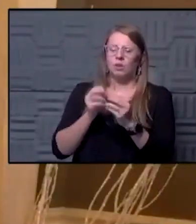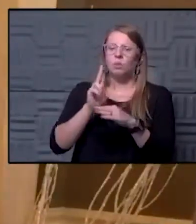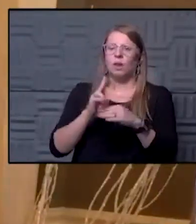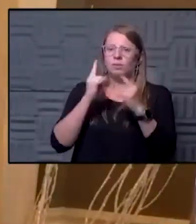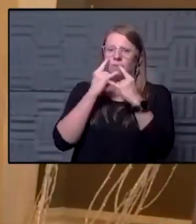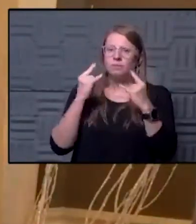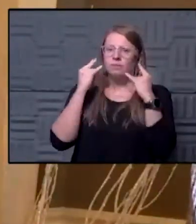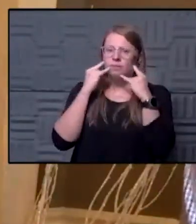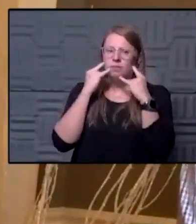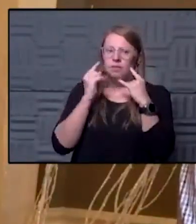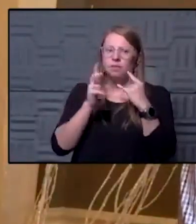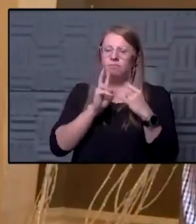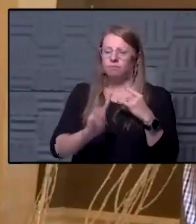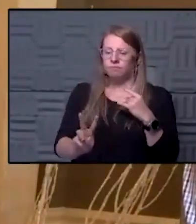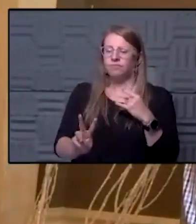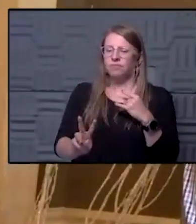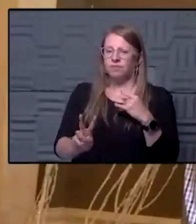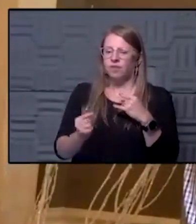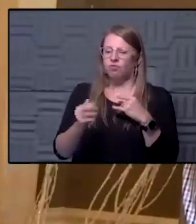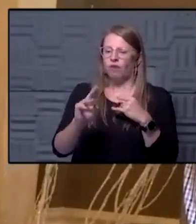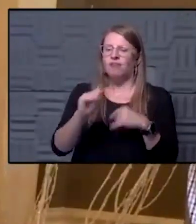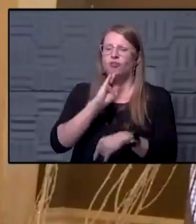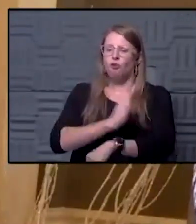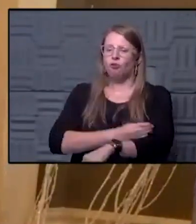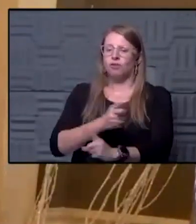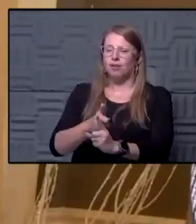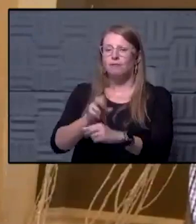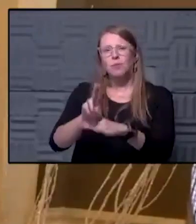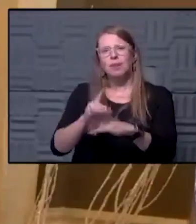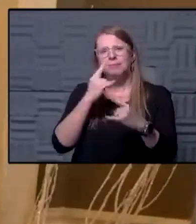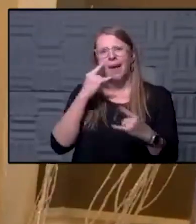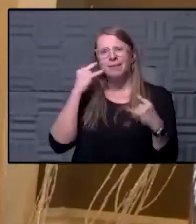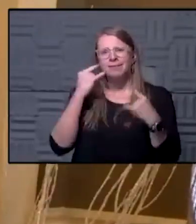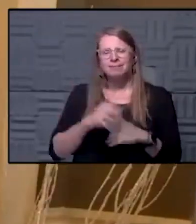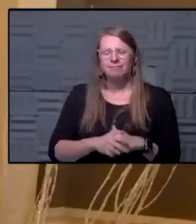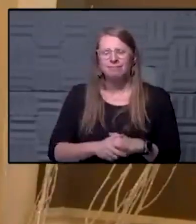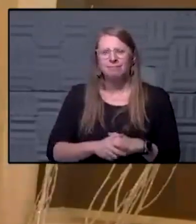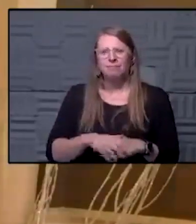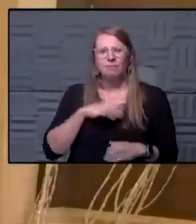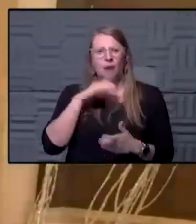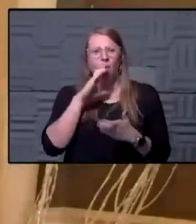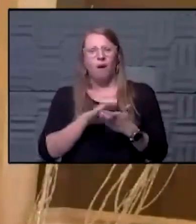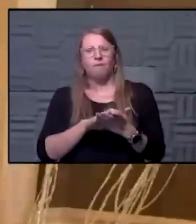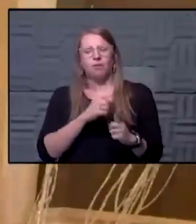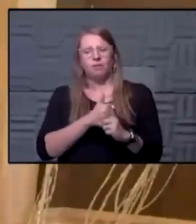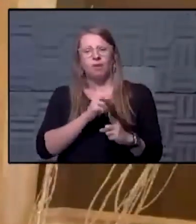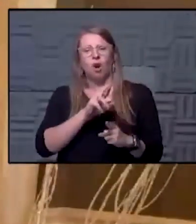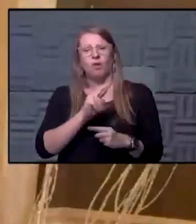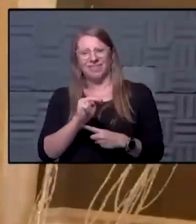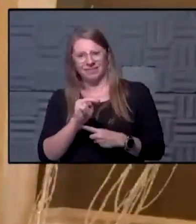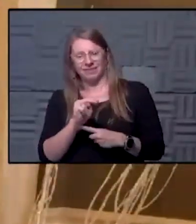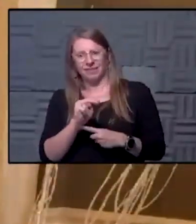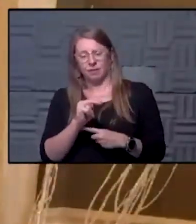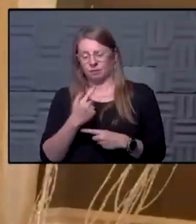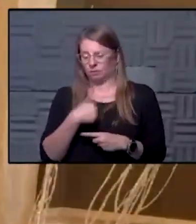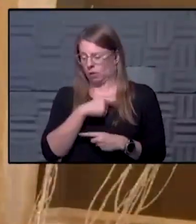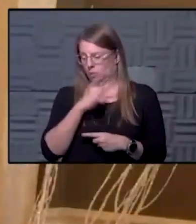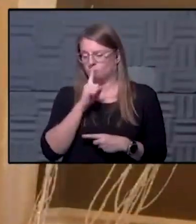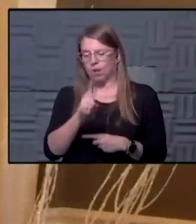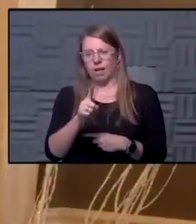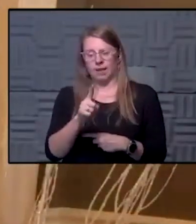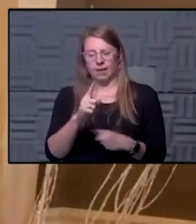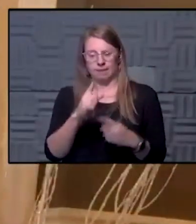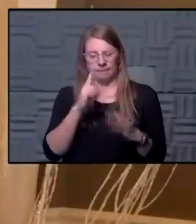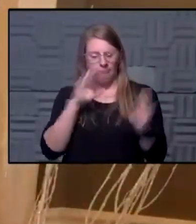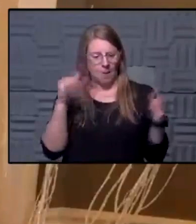2-year grandchild, a granddaughter, and she wears a mask. So my wife's an RN, so we're very health